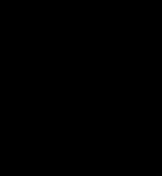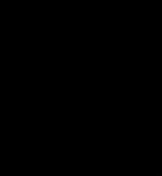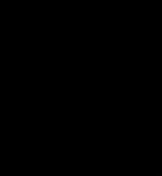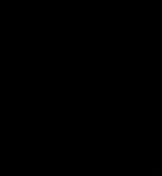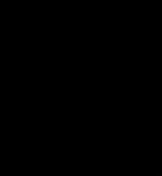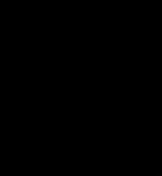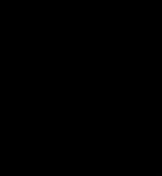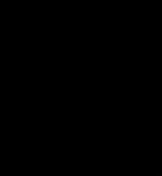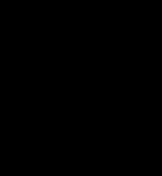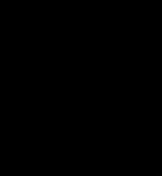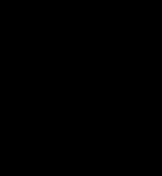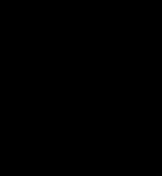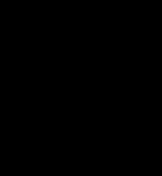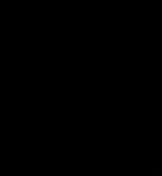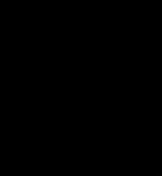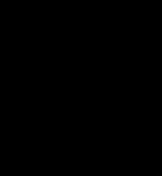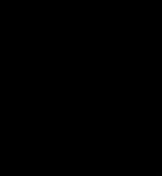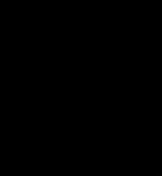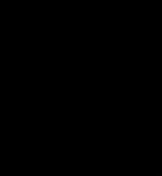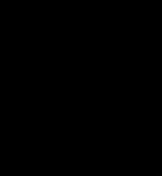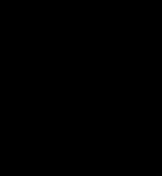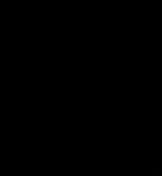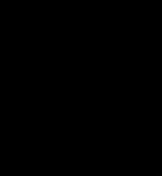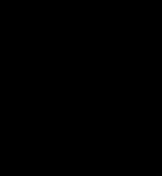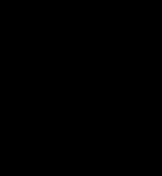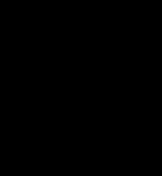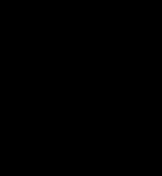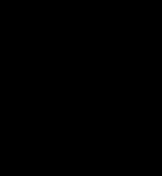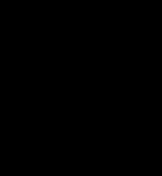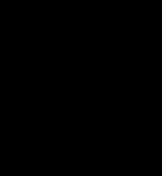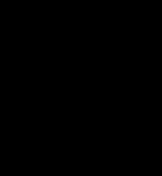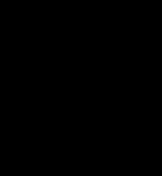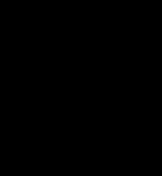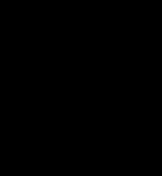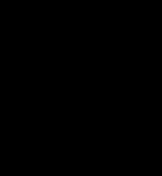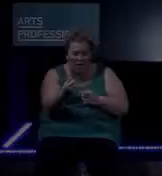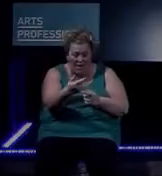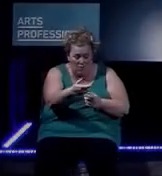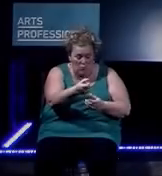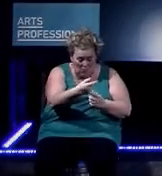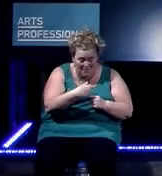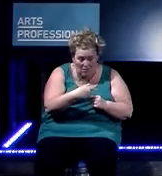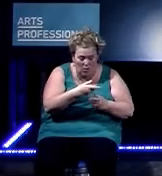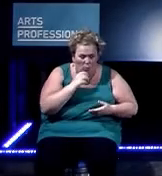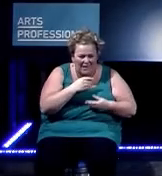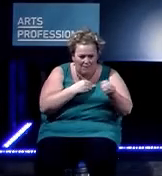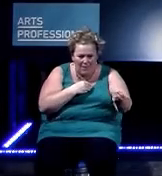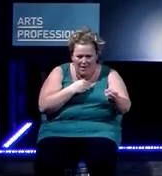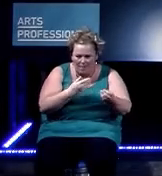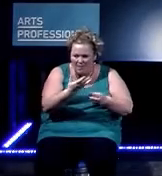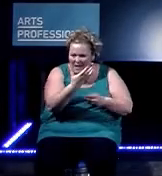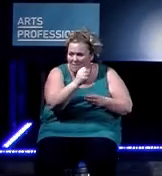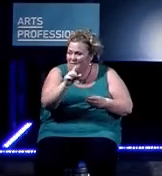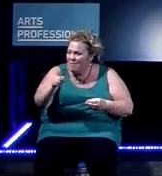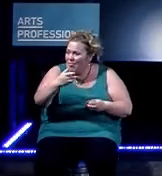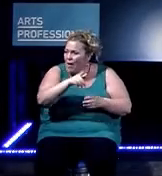email. It could be, okay, well, if you enter your email, you get this, but once 50,000 fans enter 50,000 emails, everybody gets something